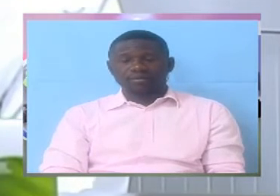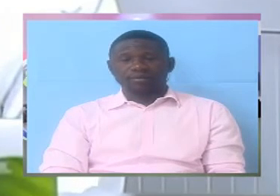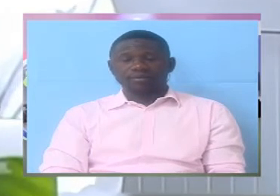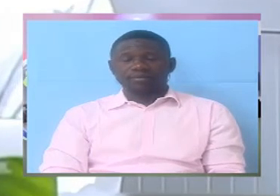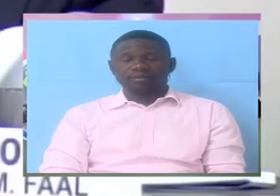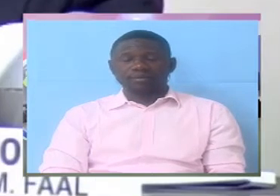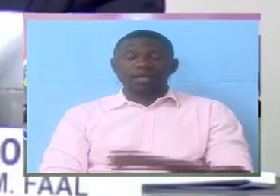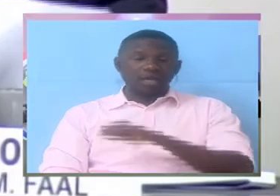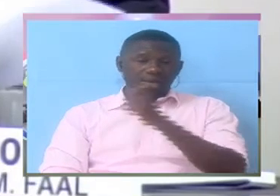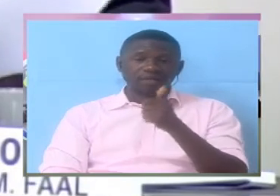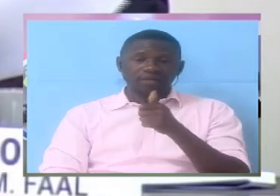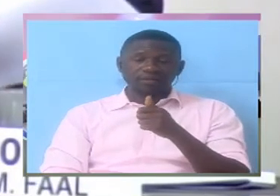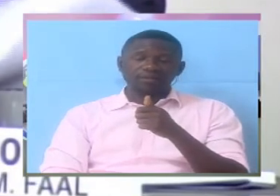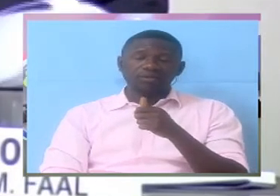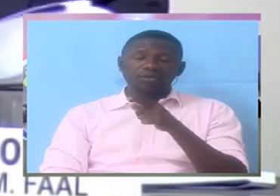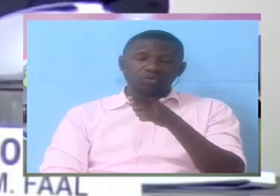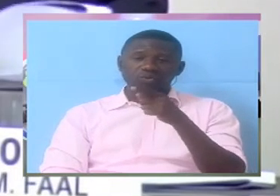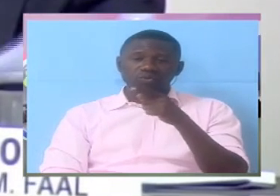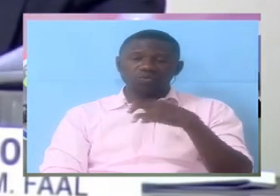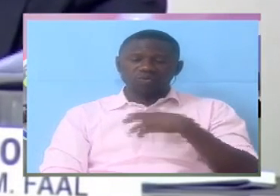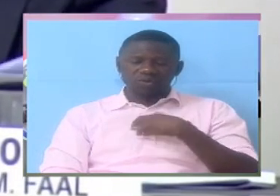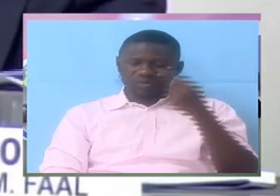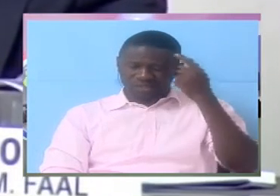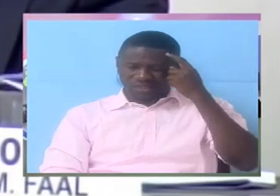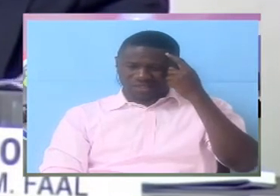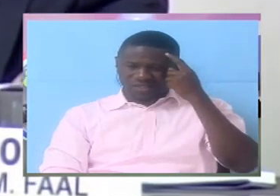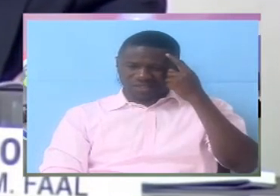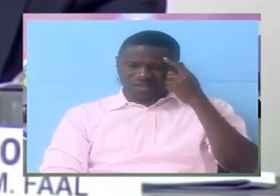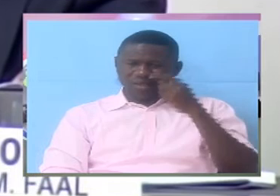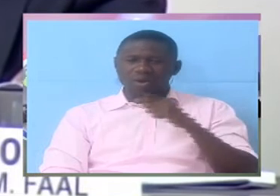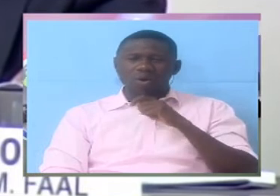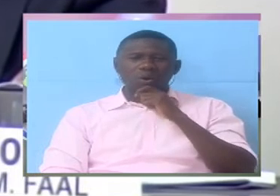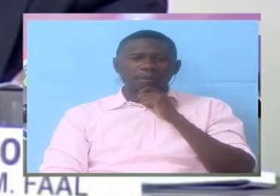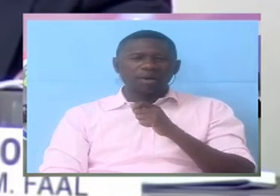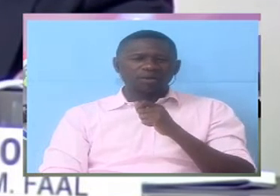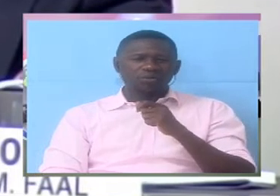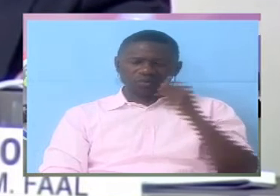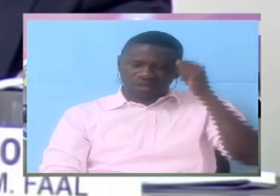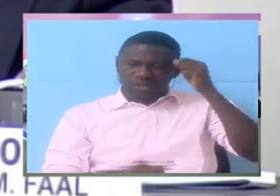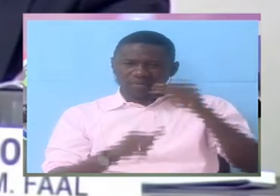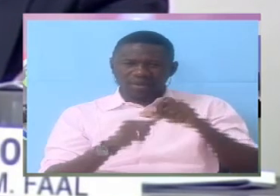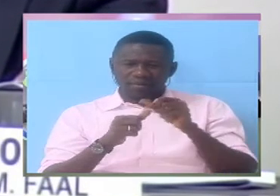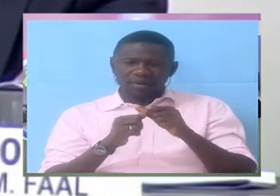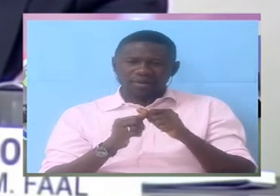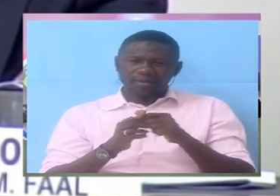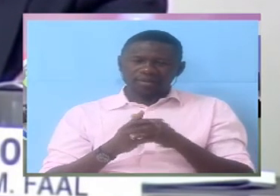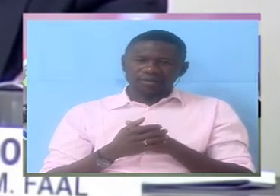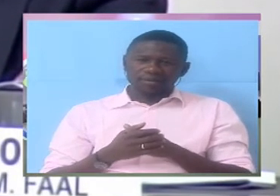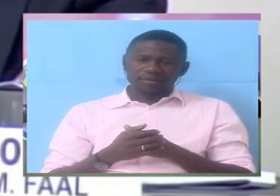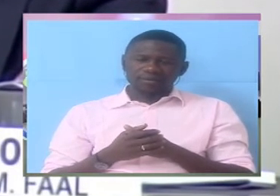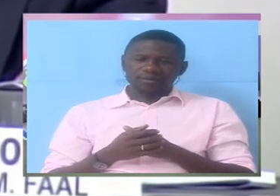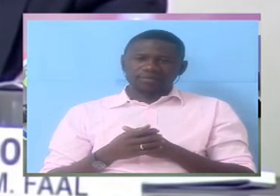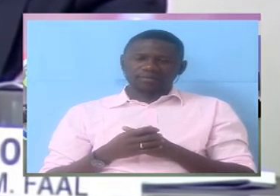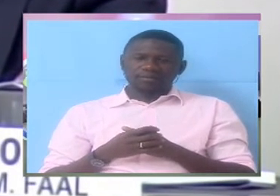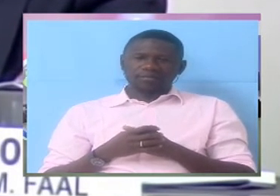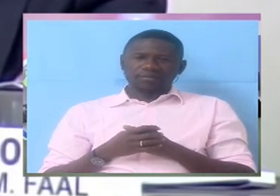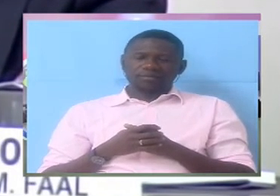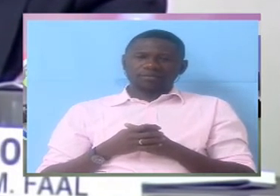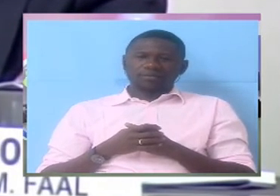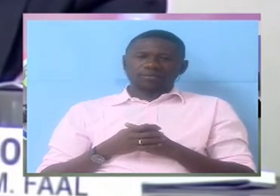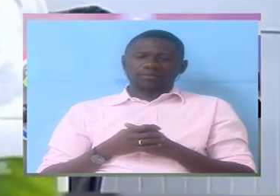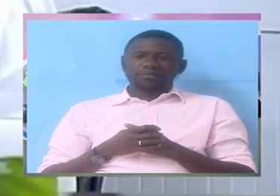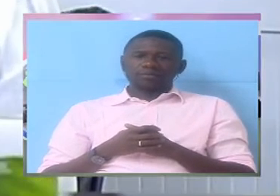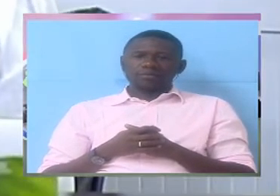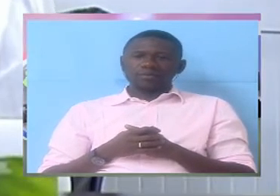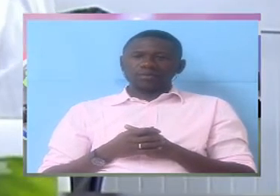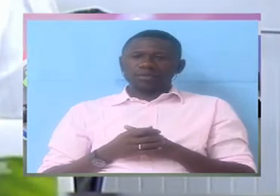And you think, you'd want to think Omar Diouf Damfa would remember? Don't you think? Remember for Omar Diouf Damfa fa hakilu